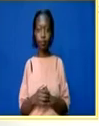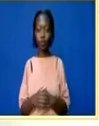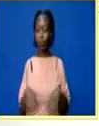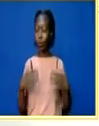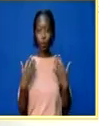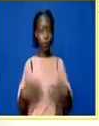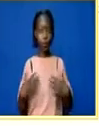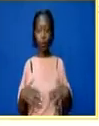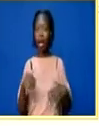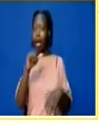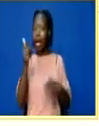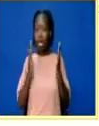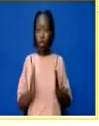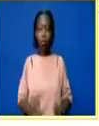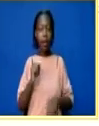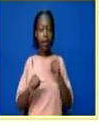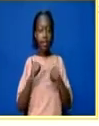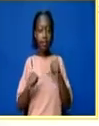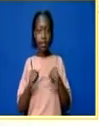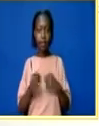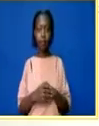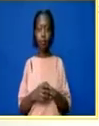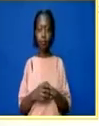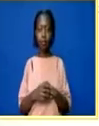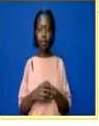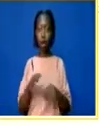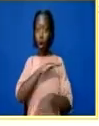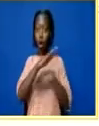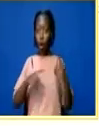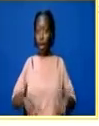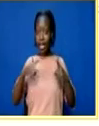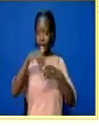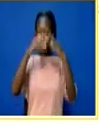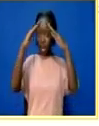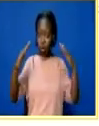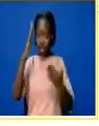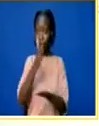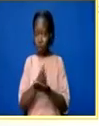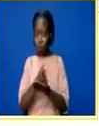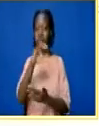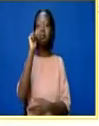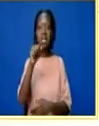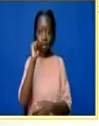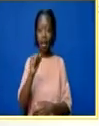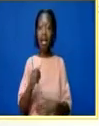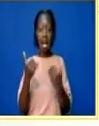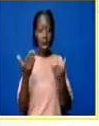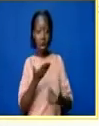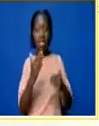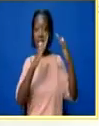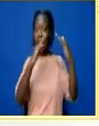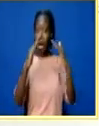Wow. Another human activity. Okay. We all live in houses. Mm. These houses are